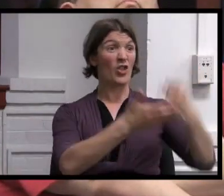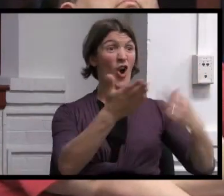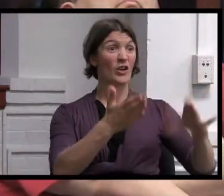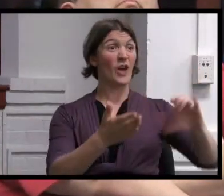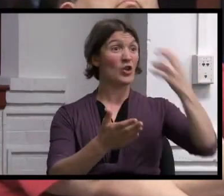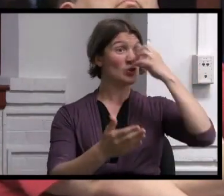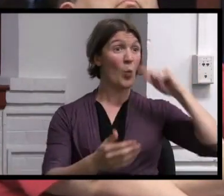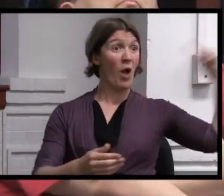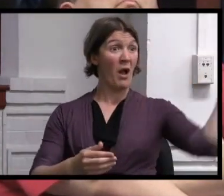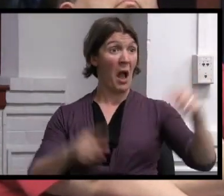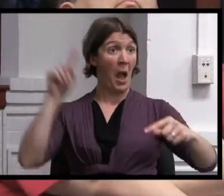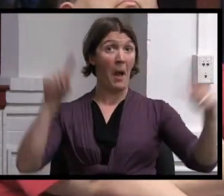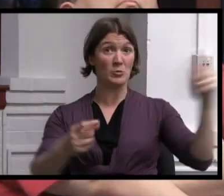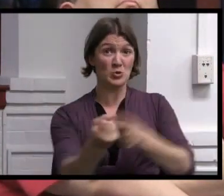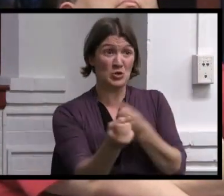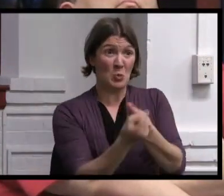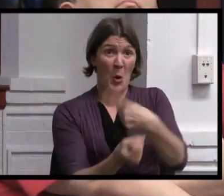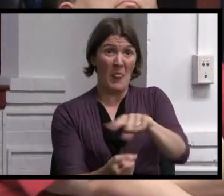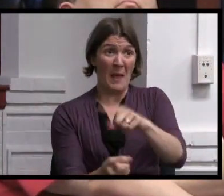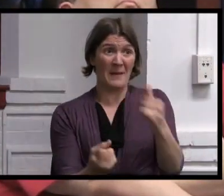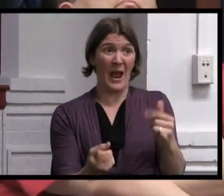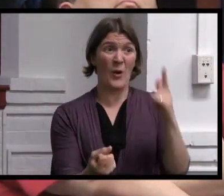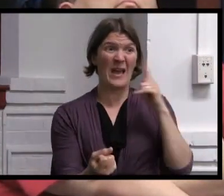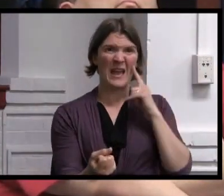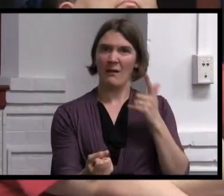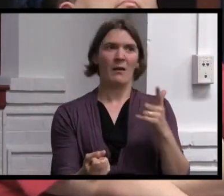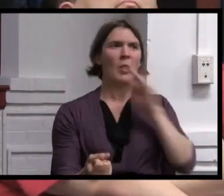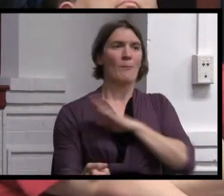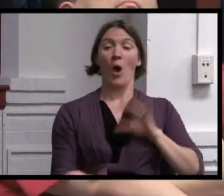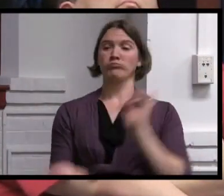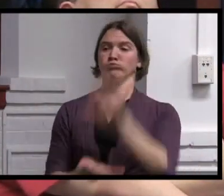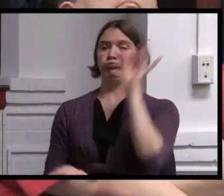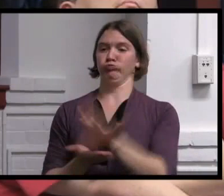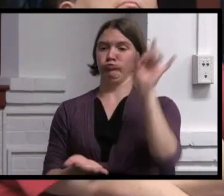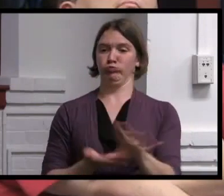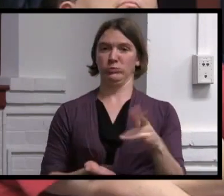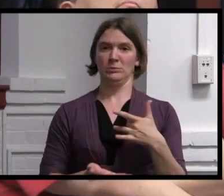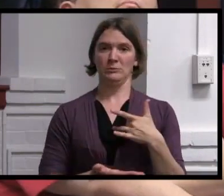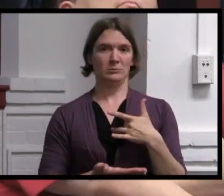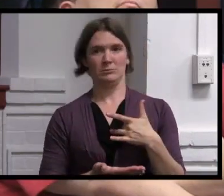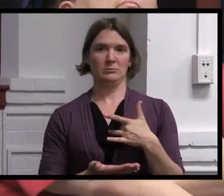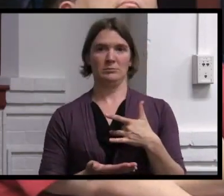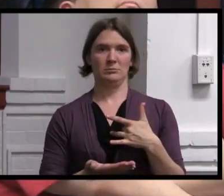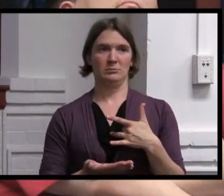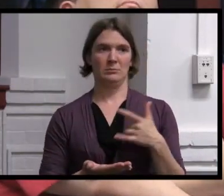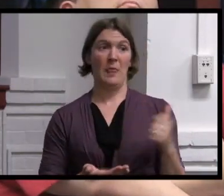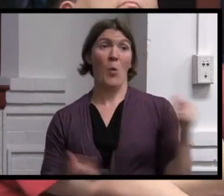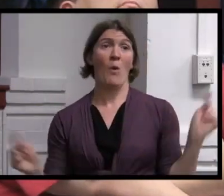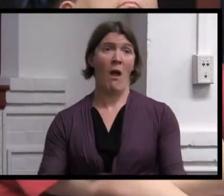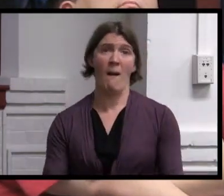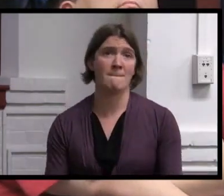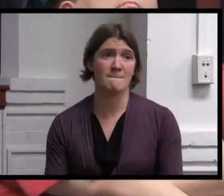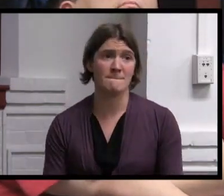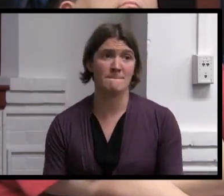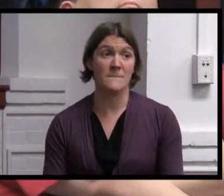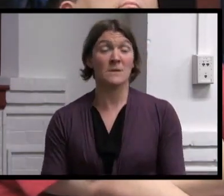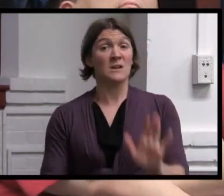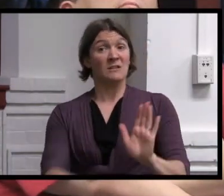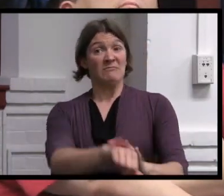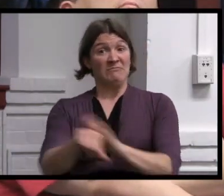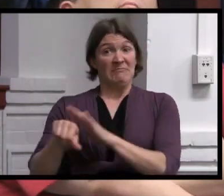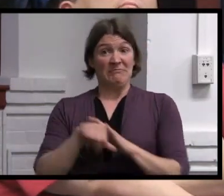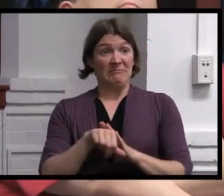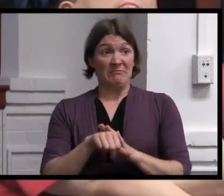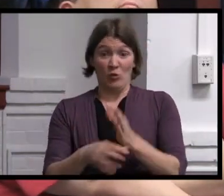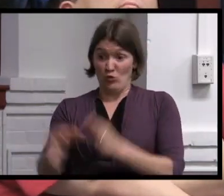here and support an organization that throws them out on their ear like that after what they've built? So I just wanted to say, I think it's gonna be very